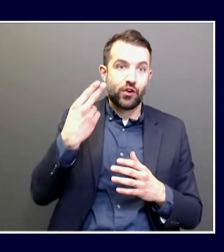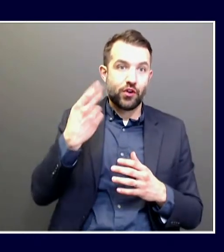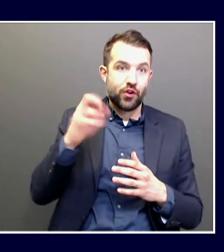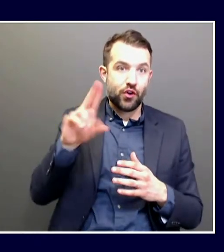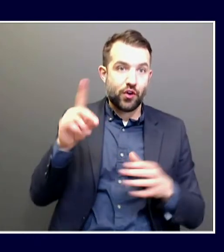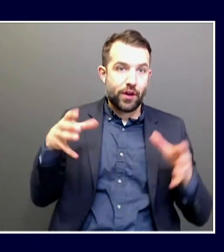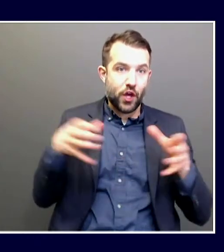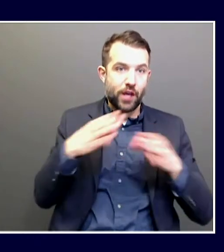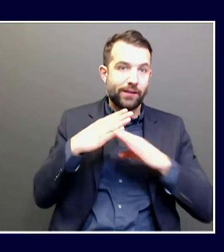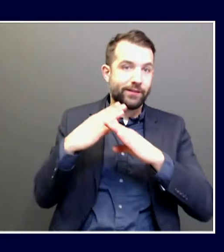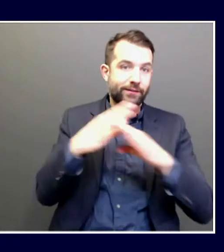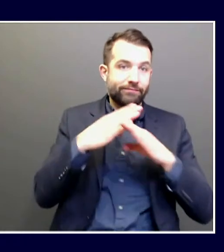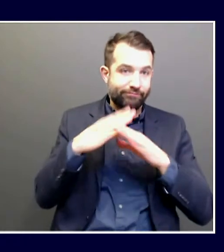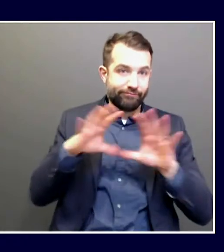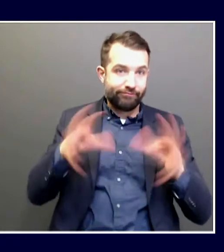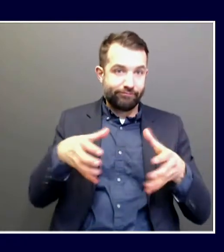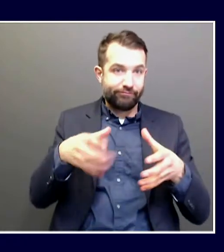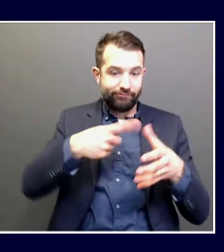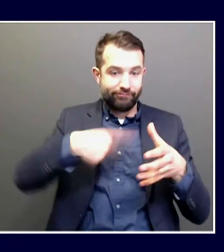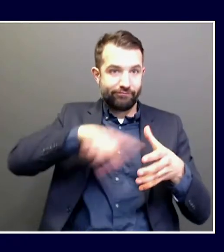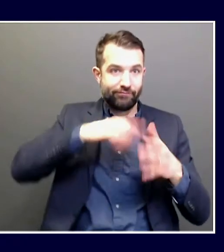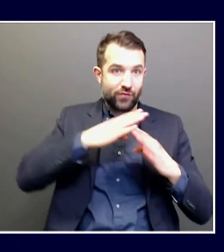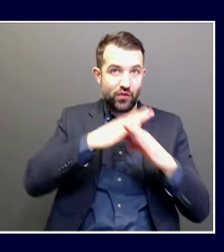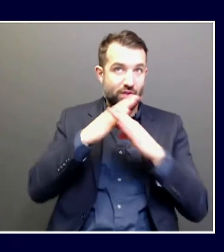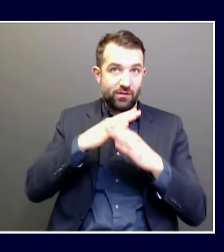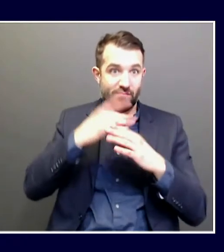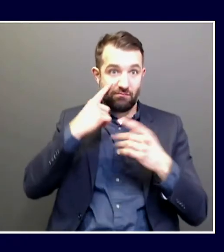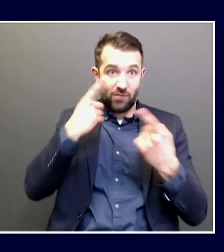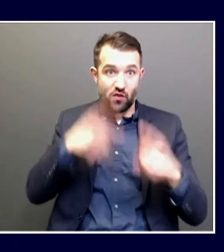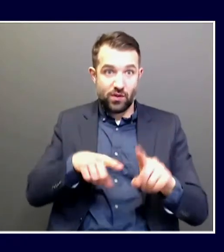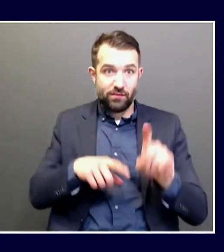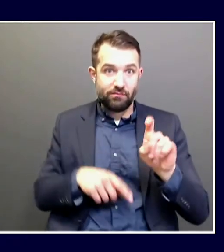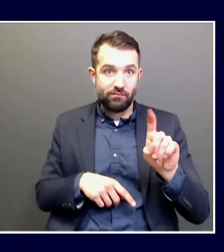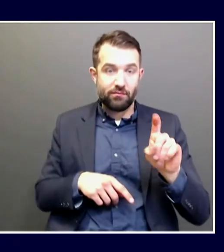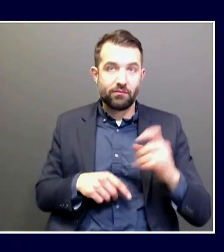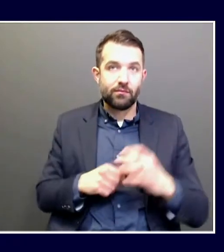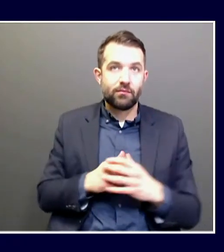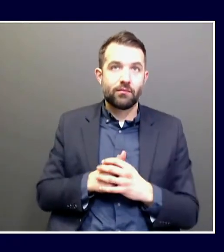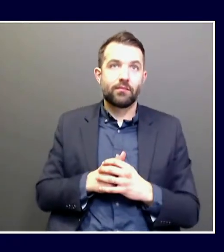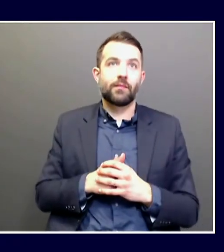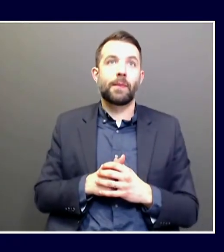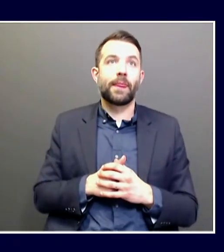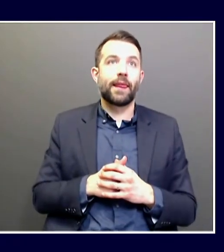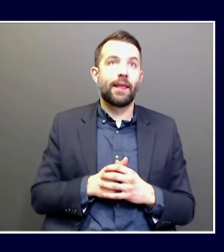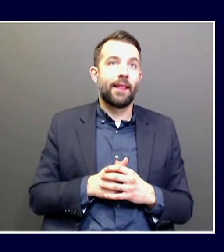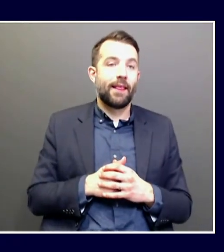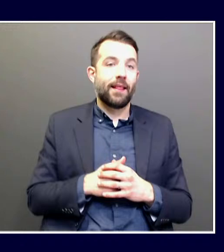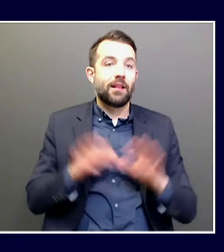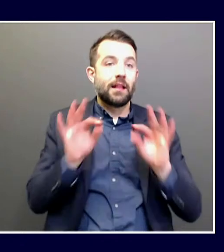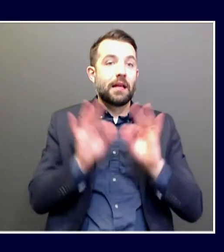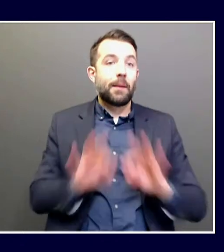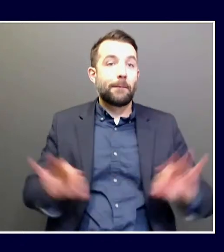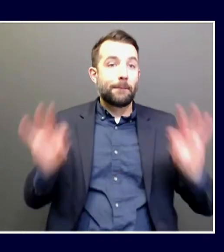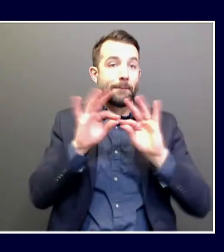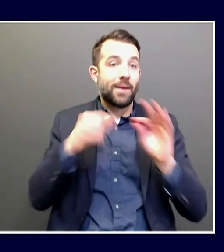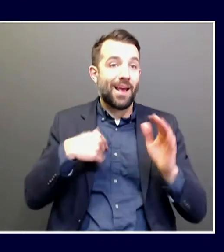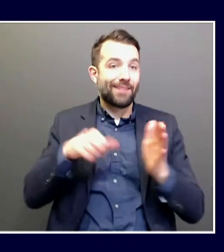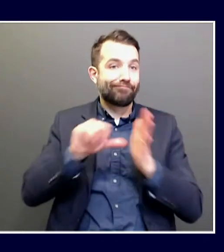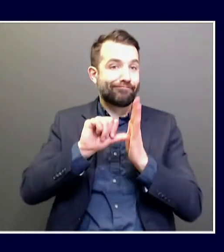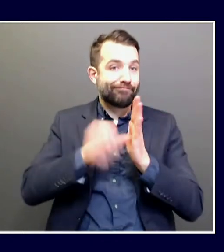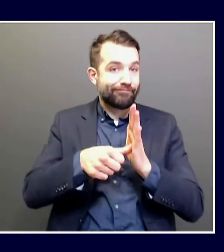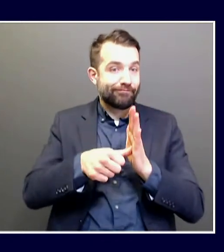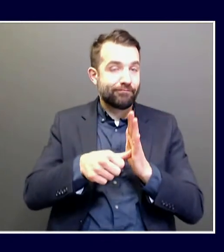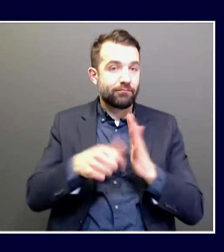agree with that? Well, first, important to spotlight two operative words, even in the stem of your question: could